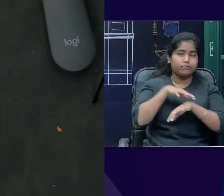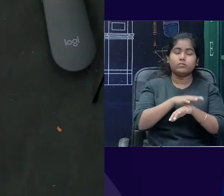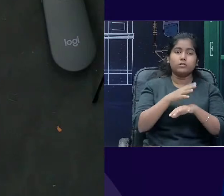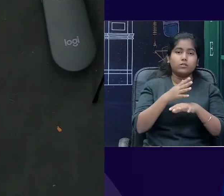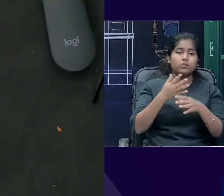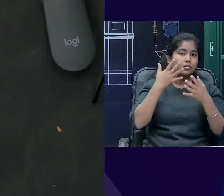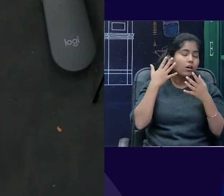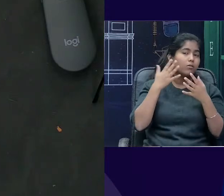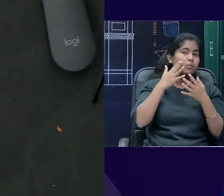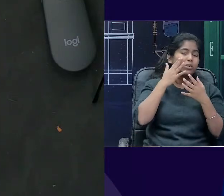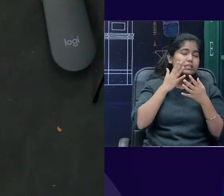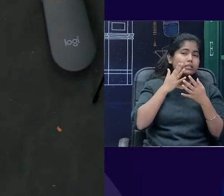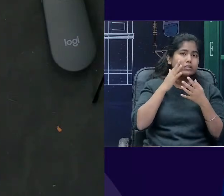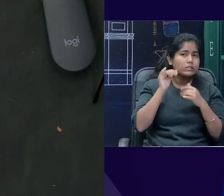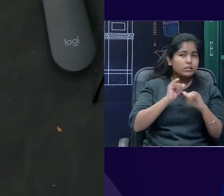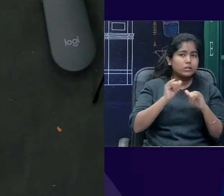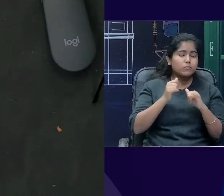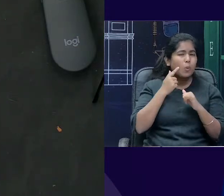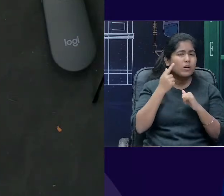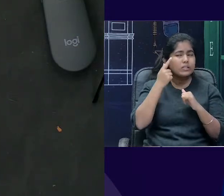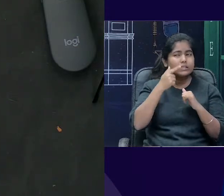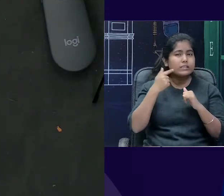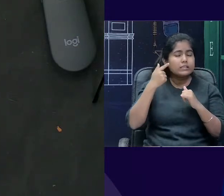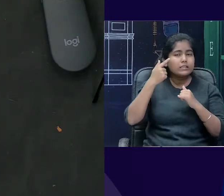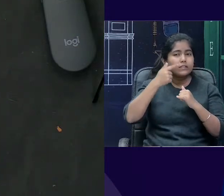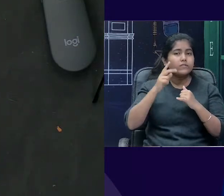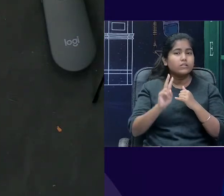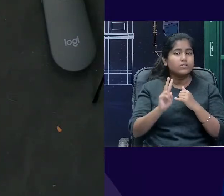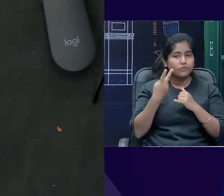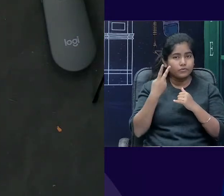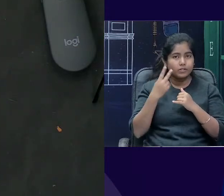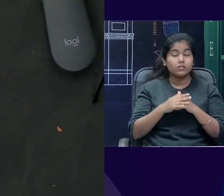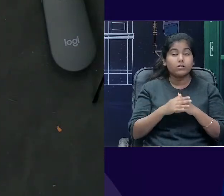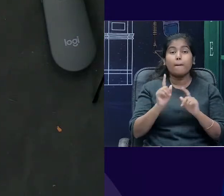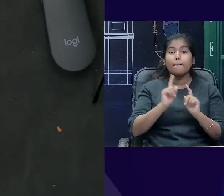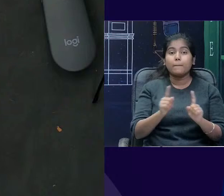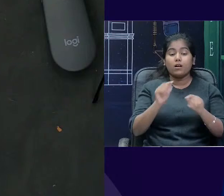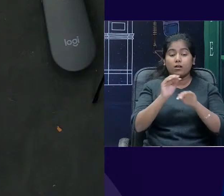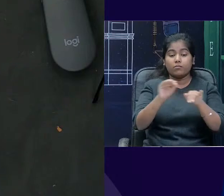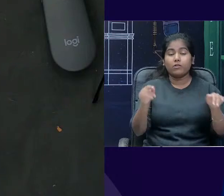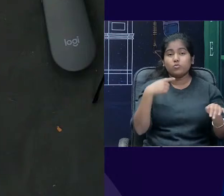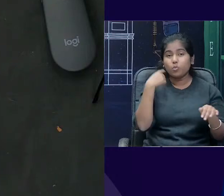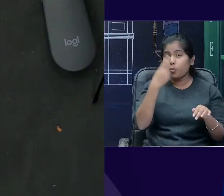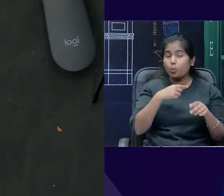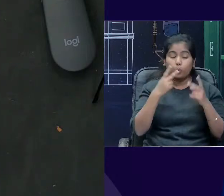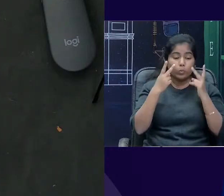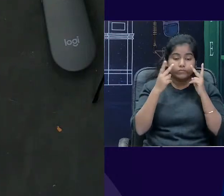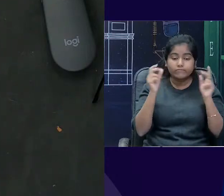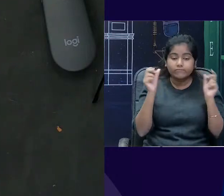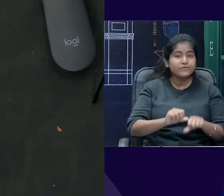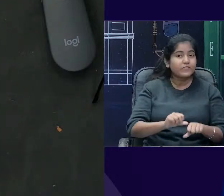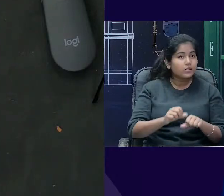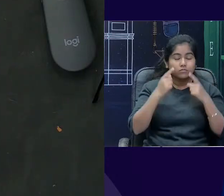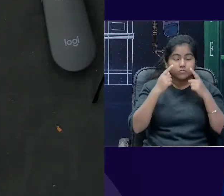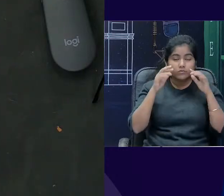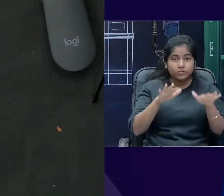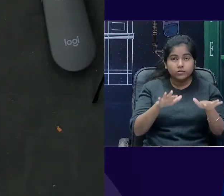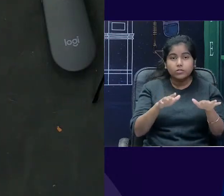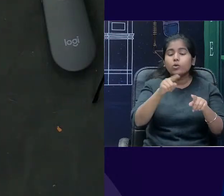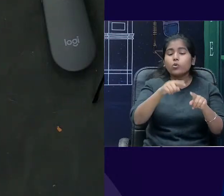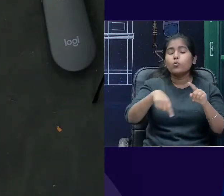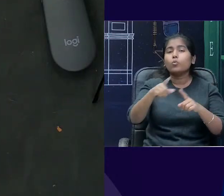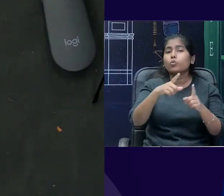get different. Right. But the students who are not able to see, they can touch and feel